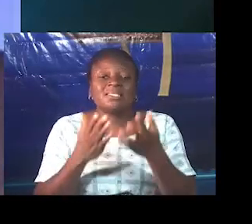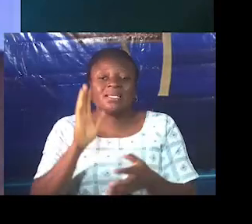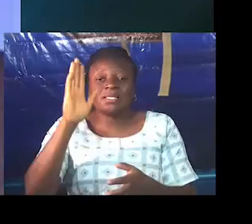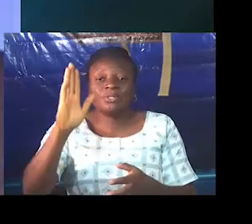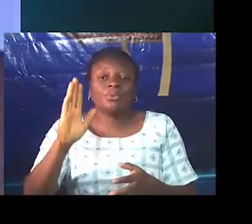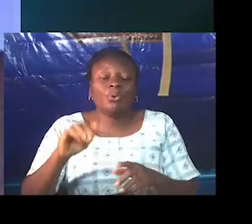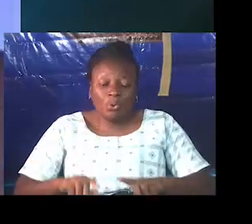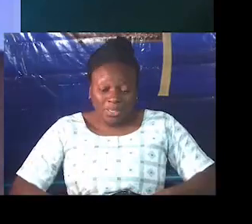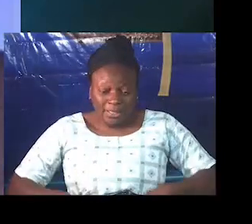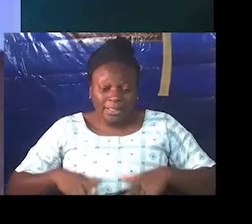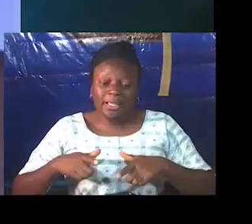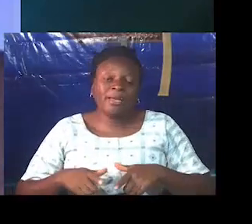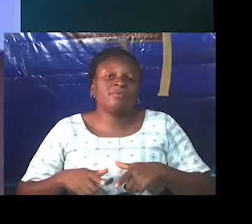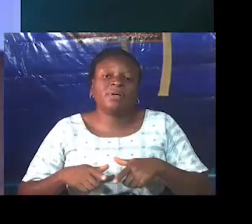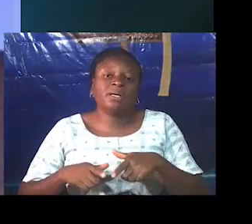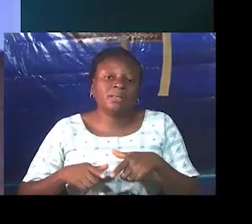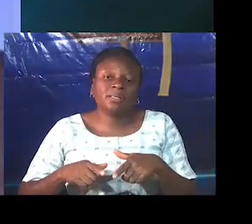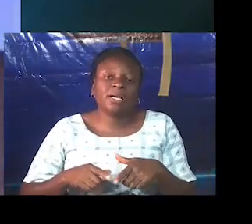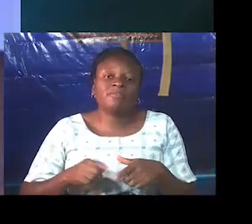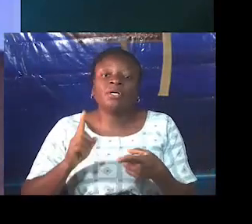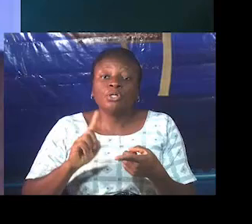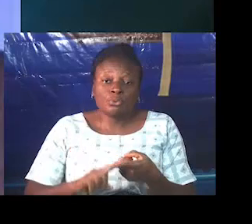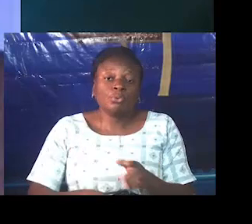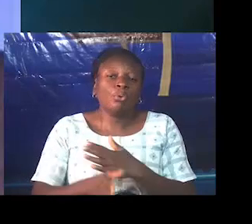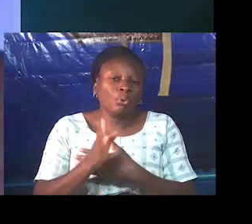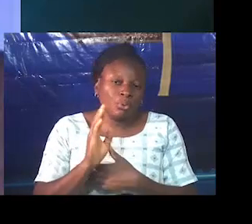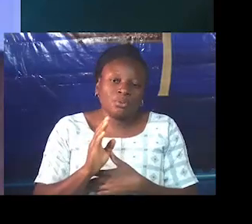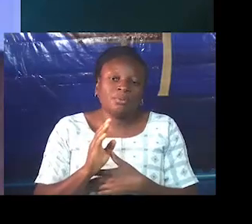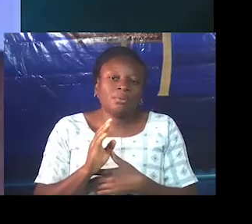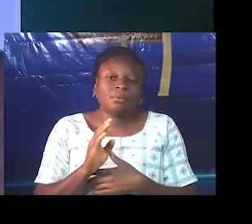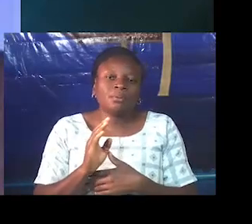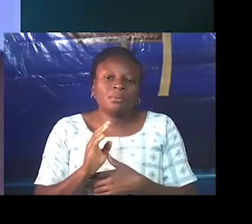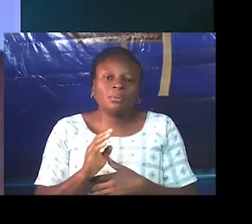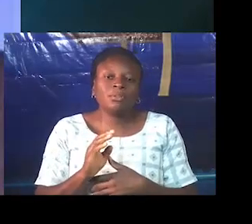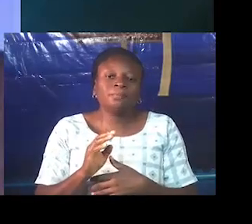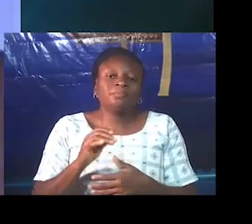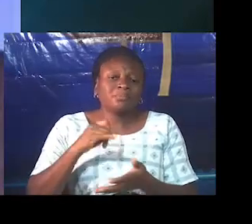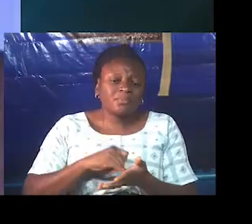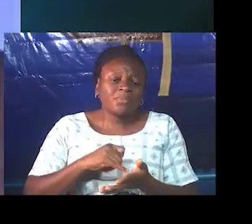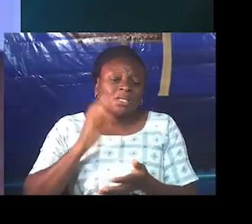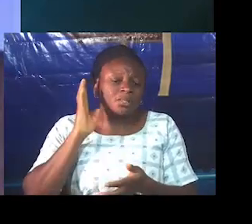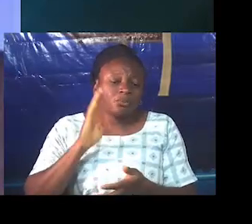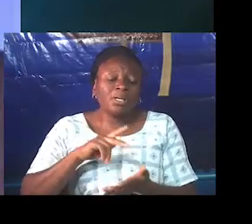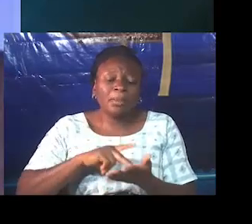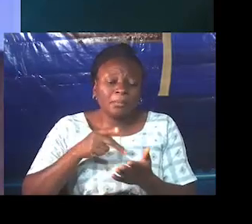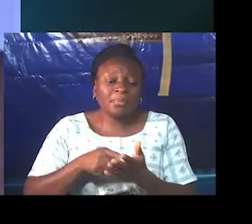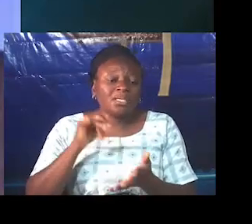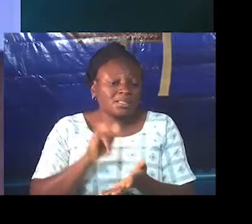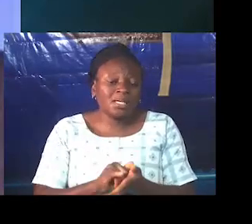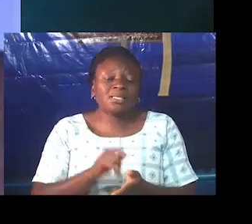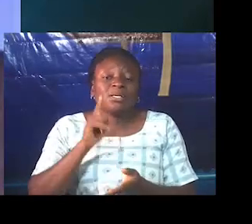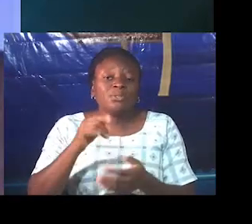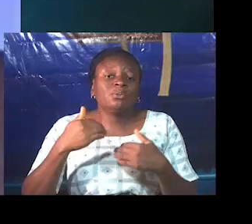will have offered yourself to so many things and so many men. And the implication of that is that you will